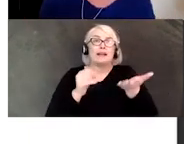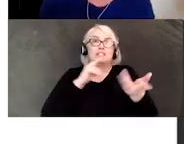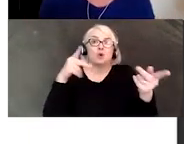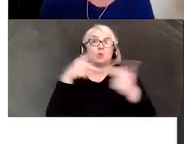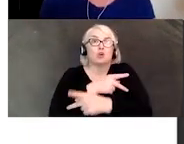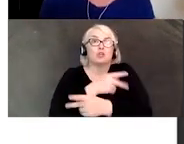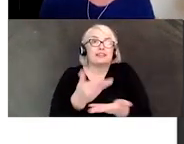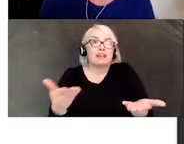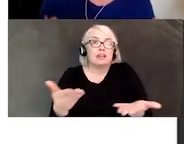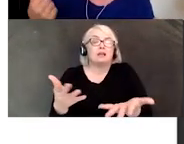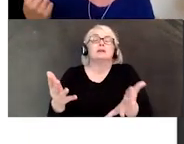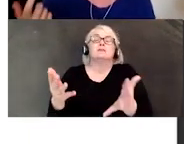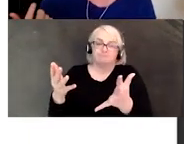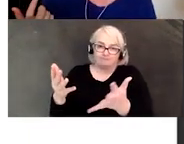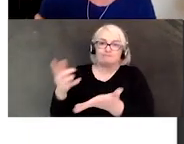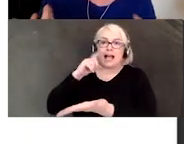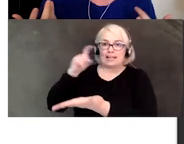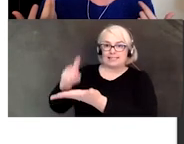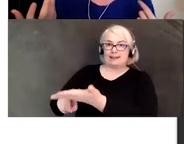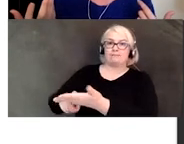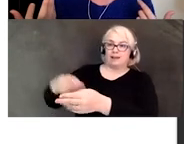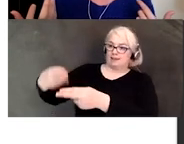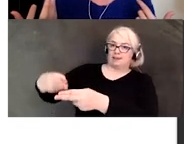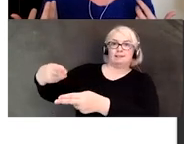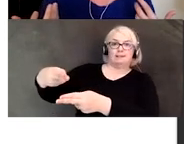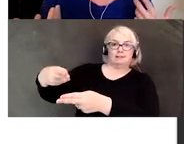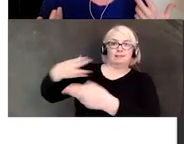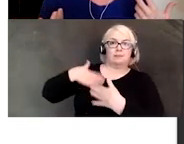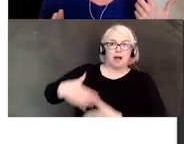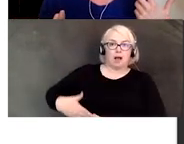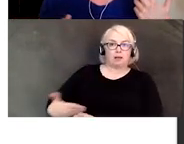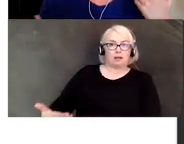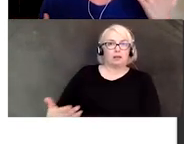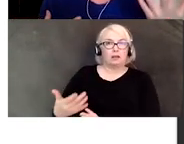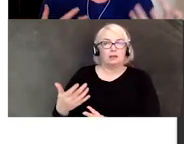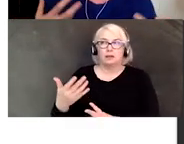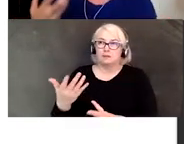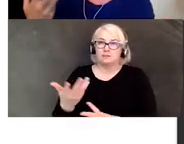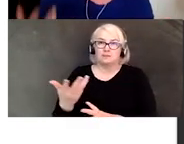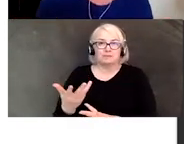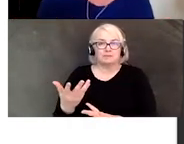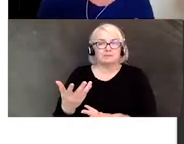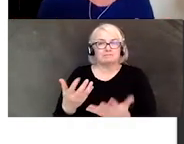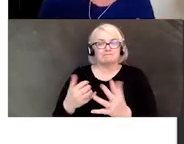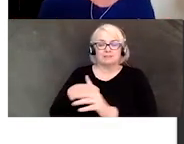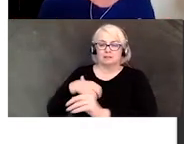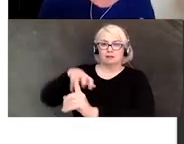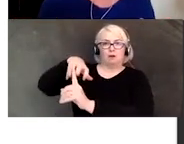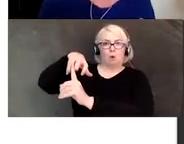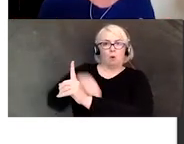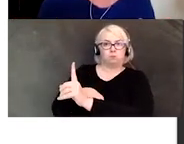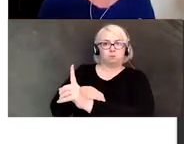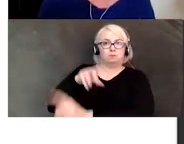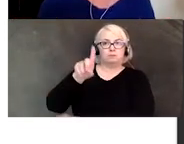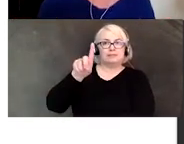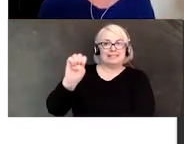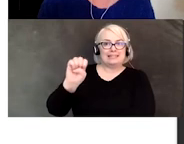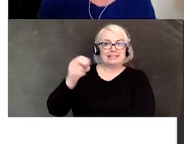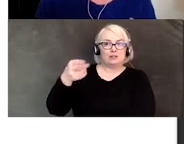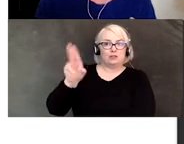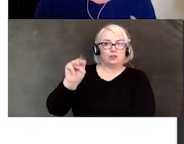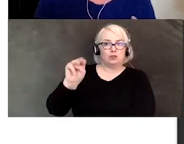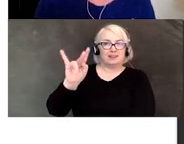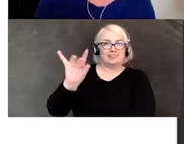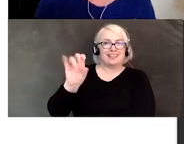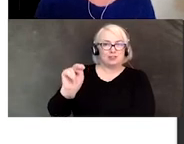identifying the body. It's, it's, it's the dehumanization of vision. Um,